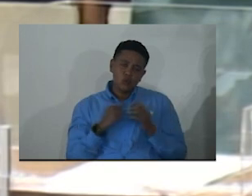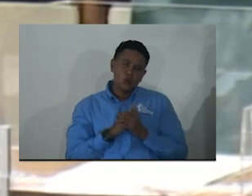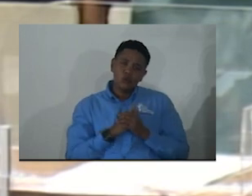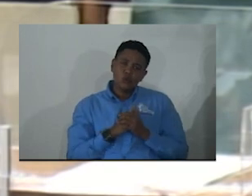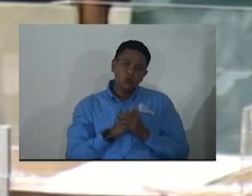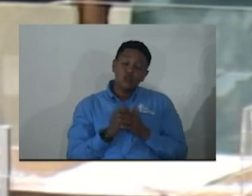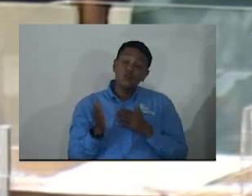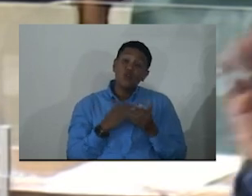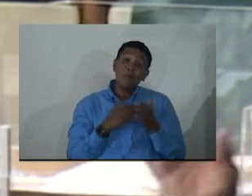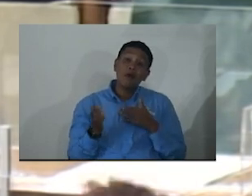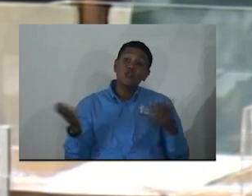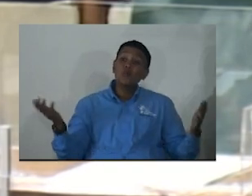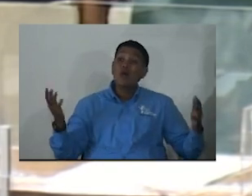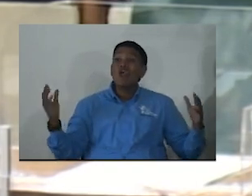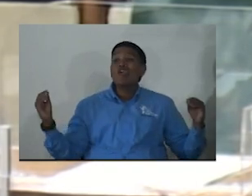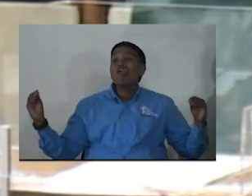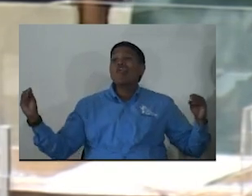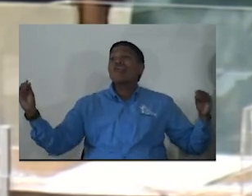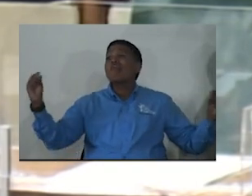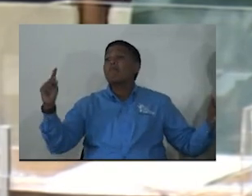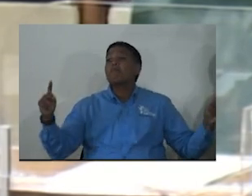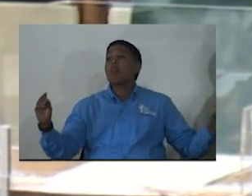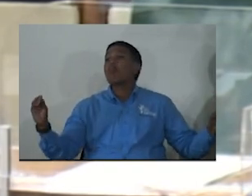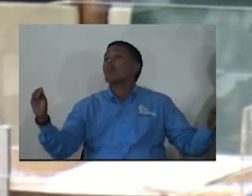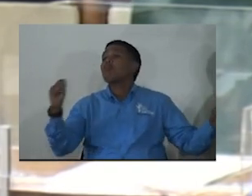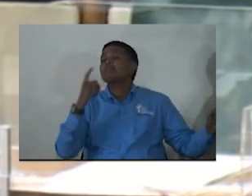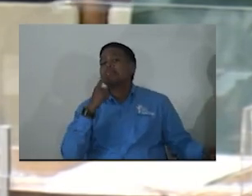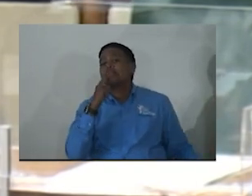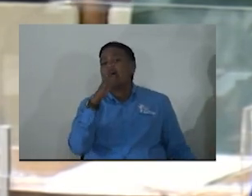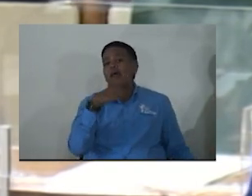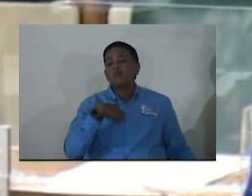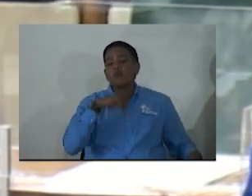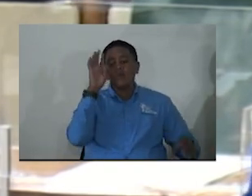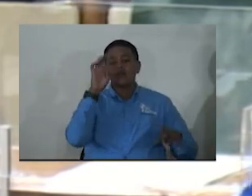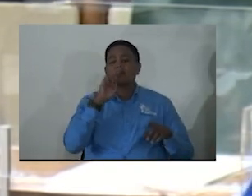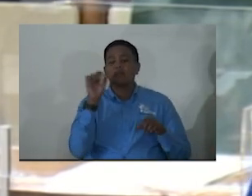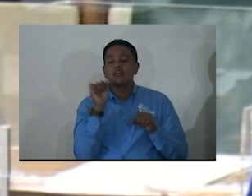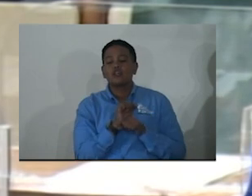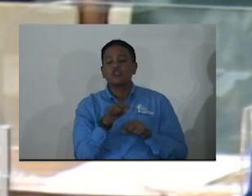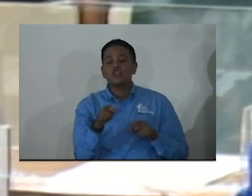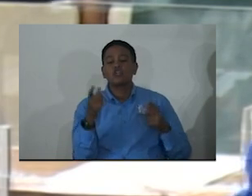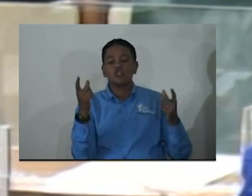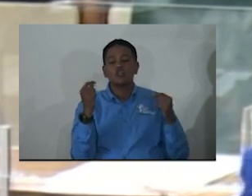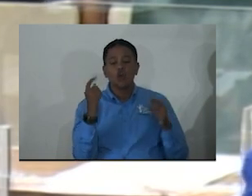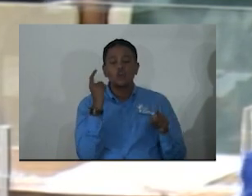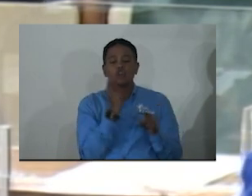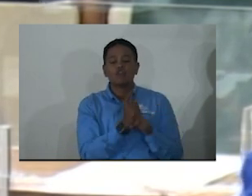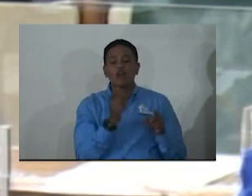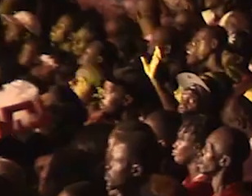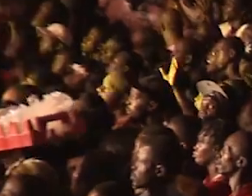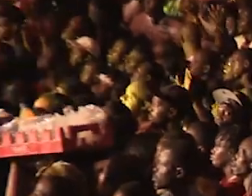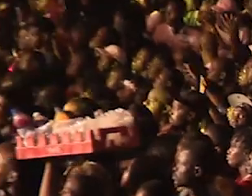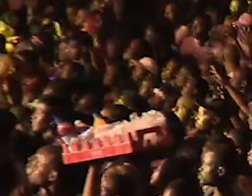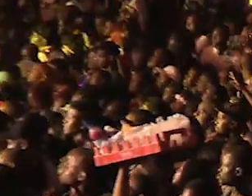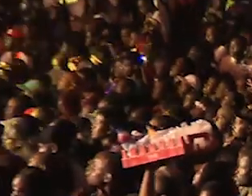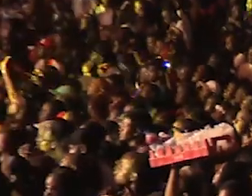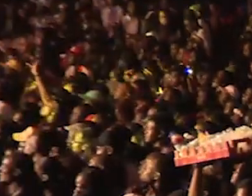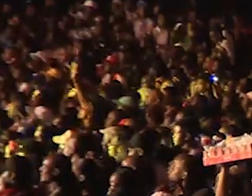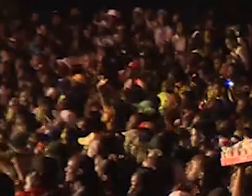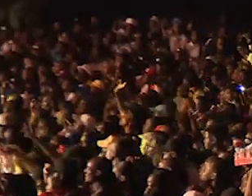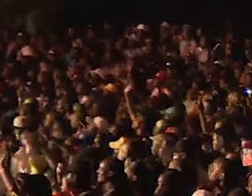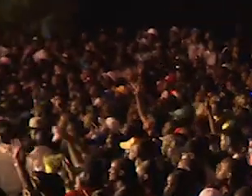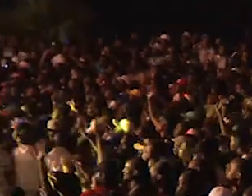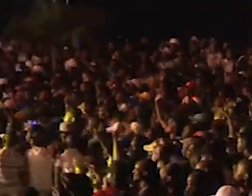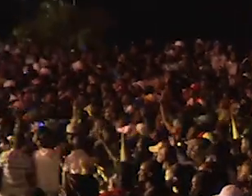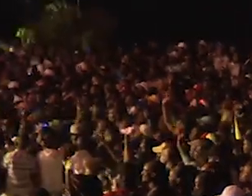And no matter what noise is made out there, we're going to ensure it's done the right way. In the meantime, she